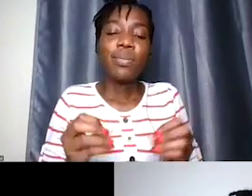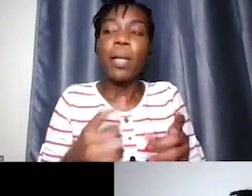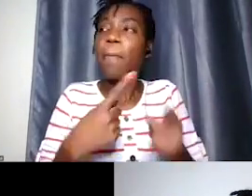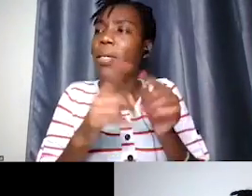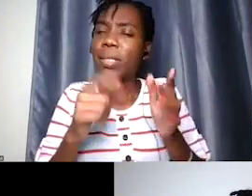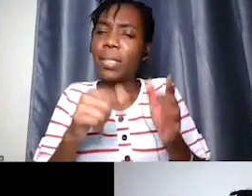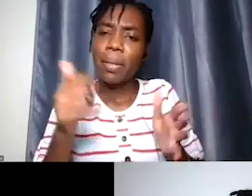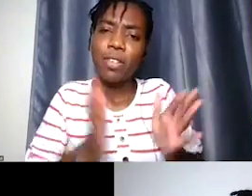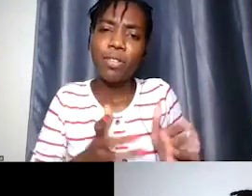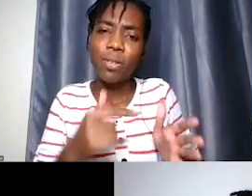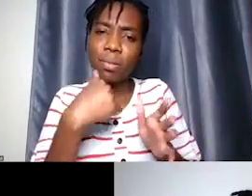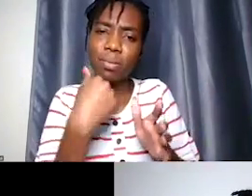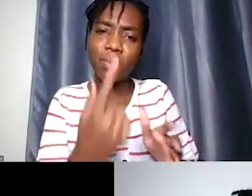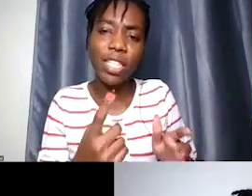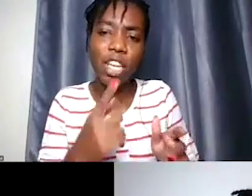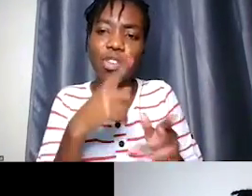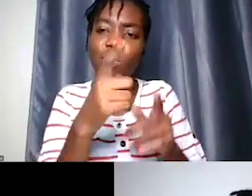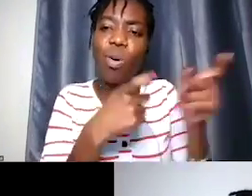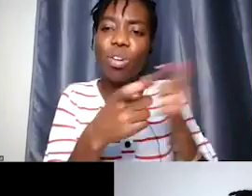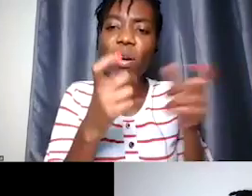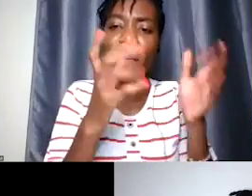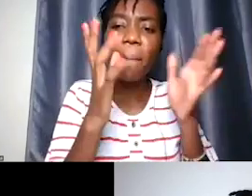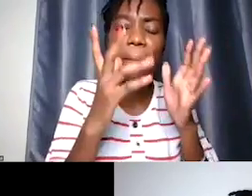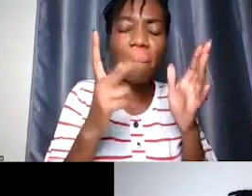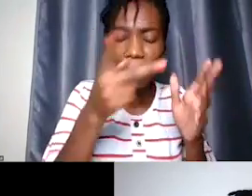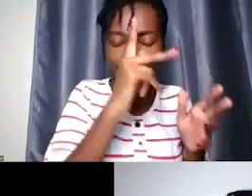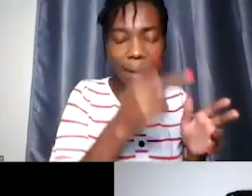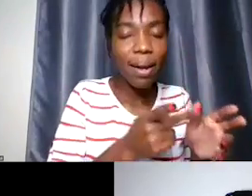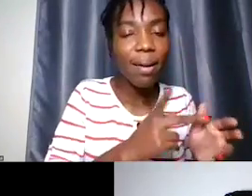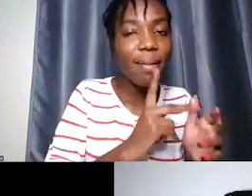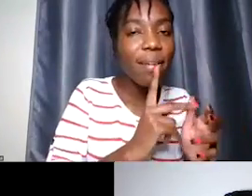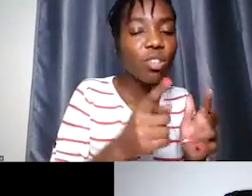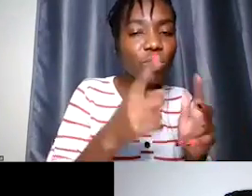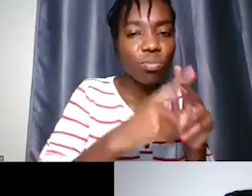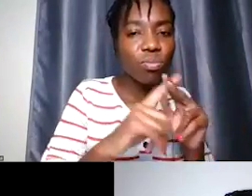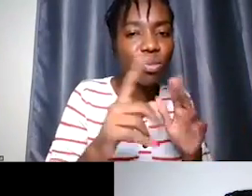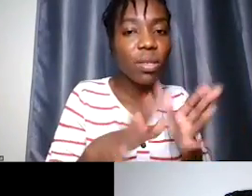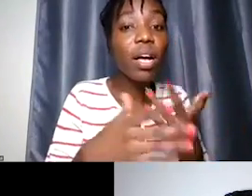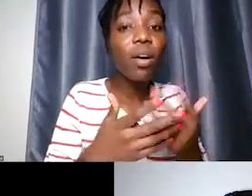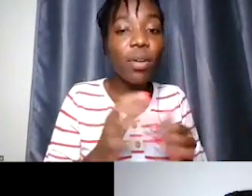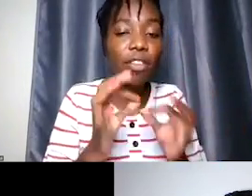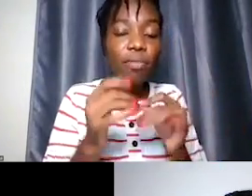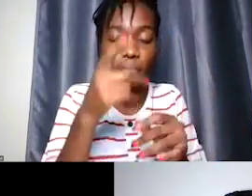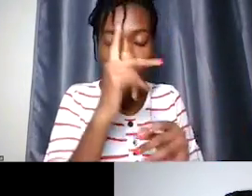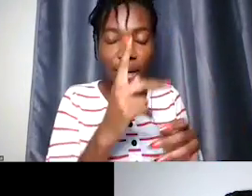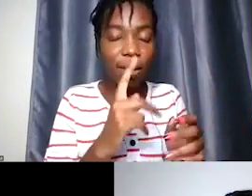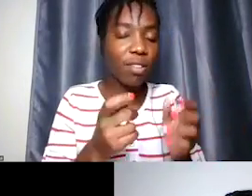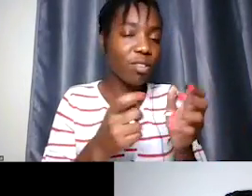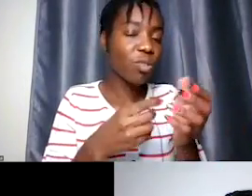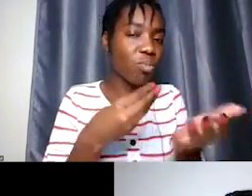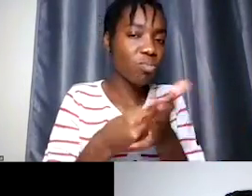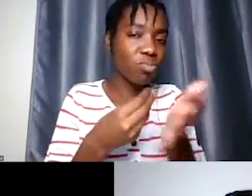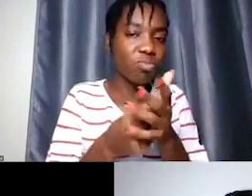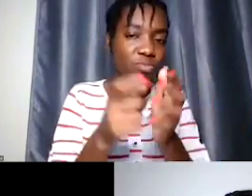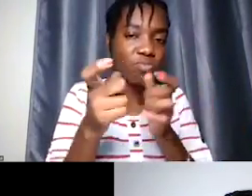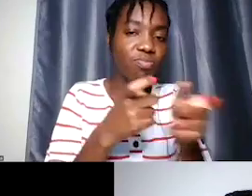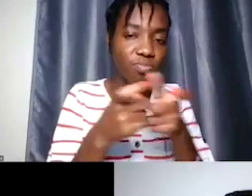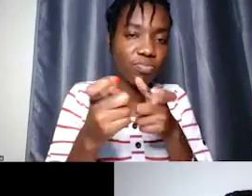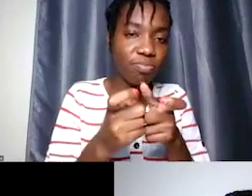parents when you're 30, especially when they are financially controlling? I would